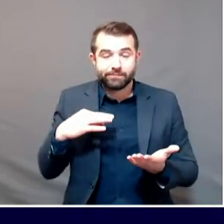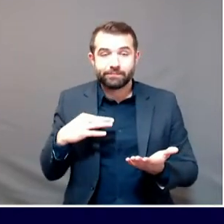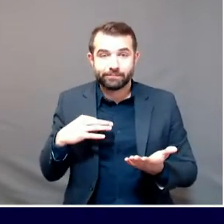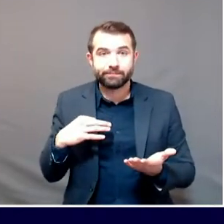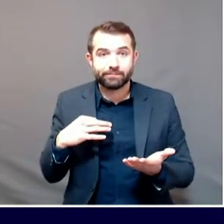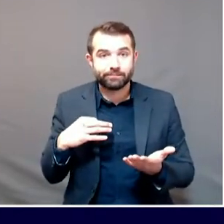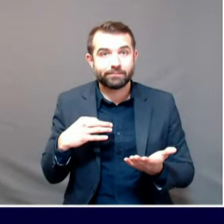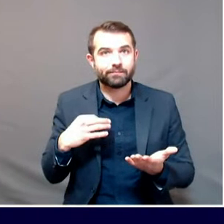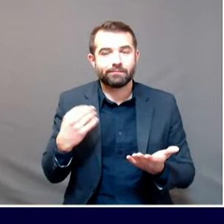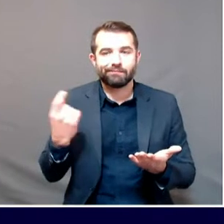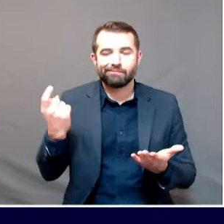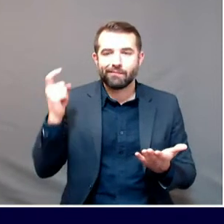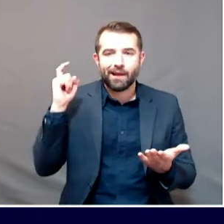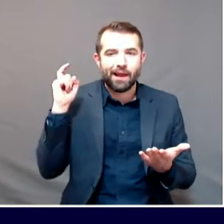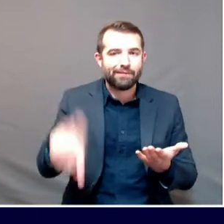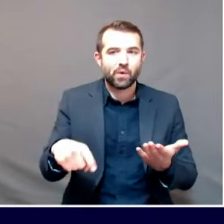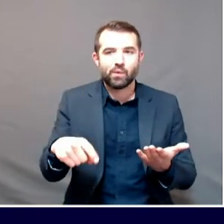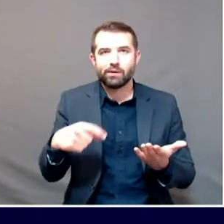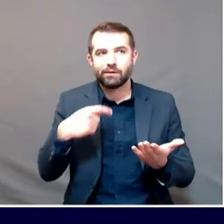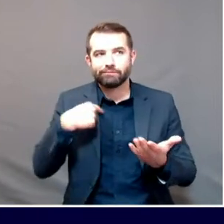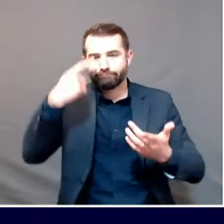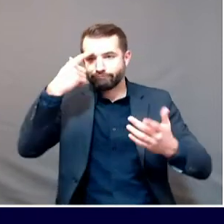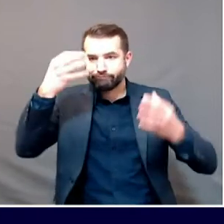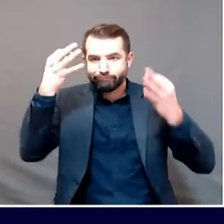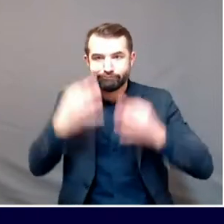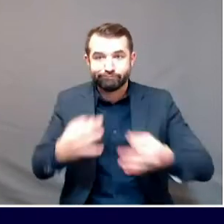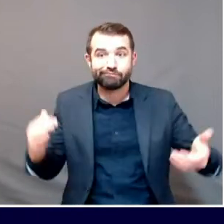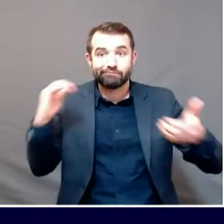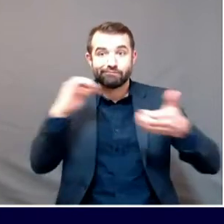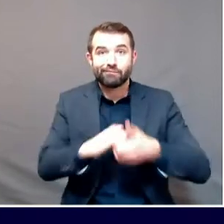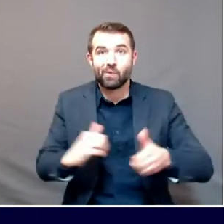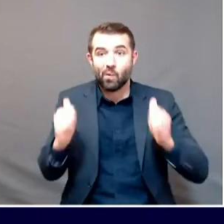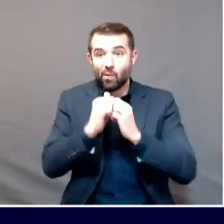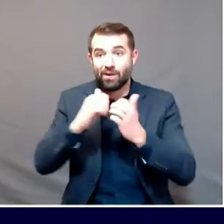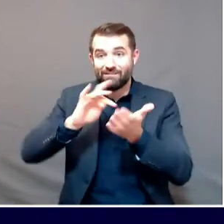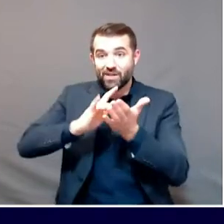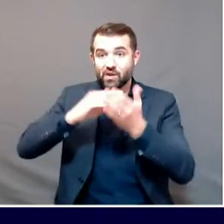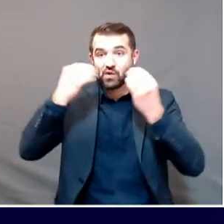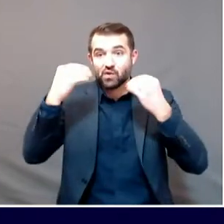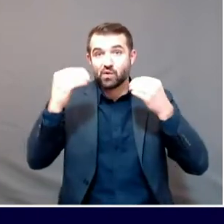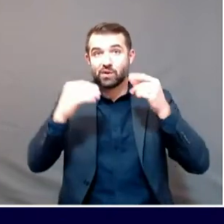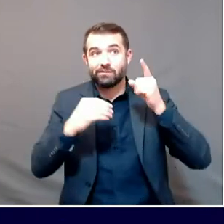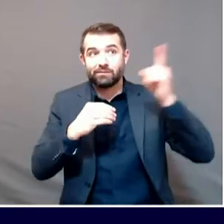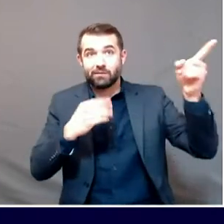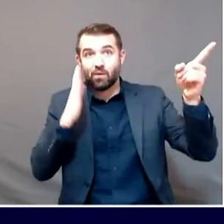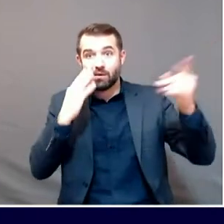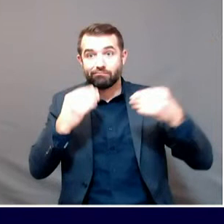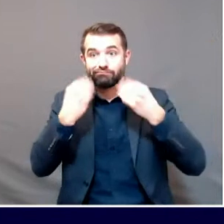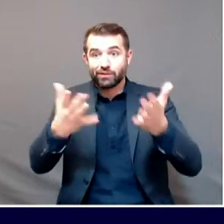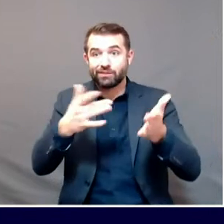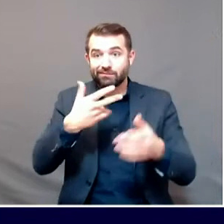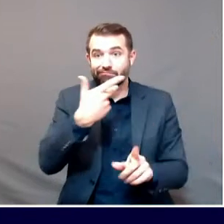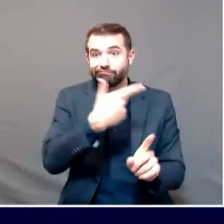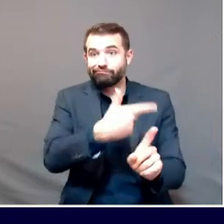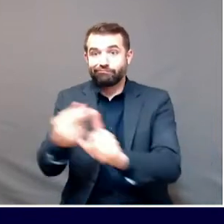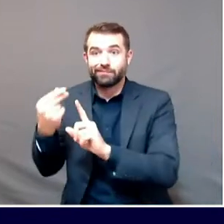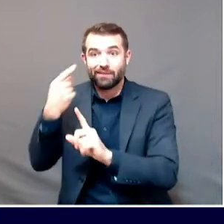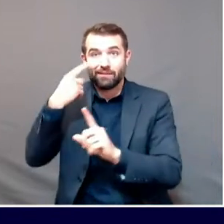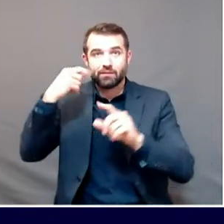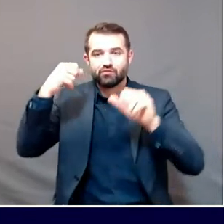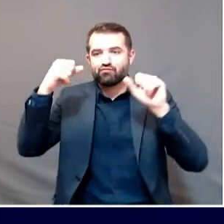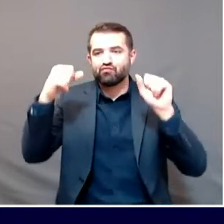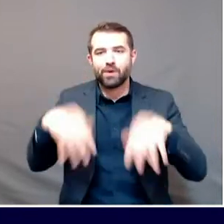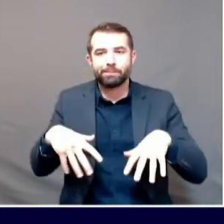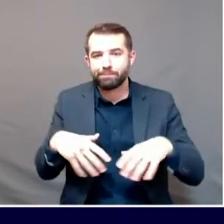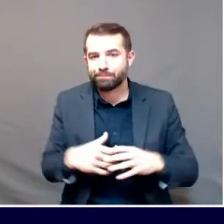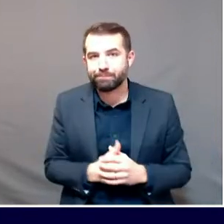another phase of the pharmacy partnership that I talked about a moment ago. To recap, the pharmacy partnership